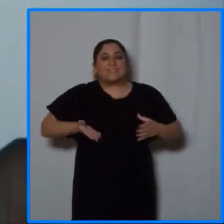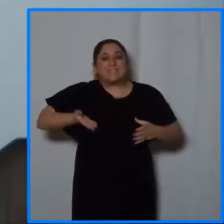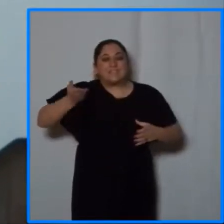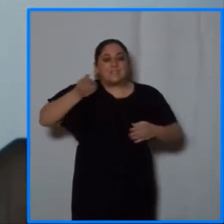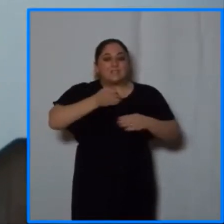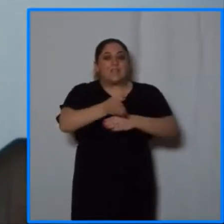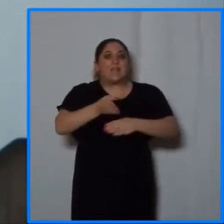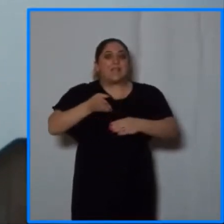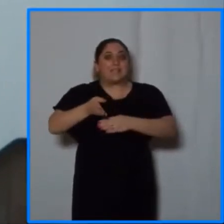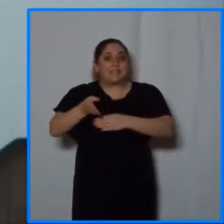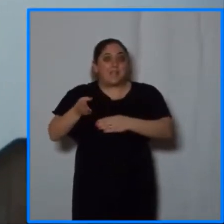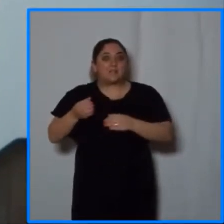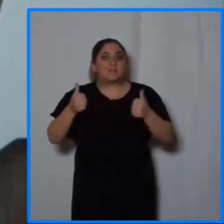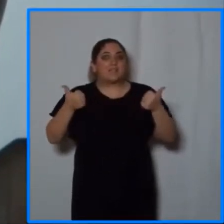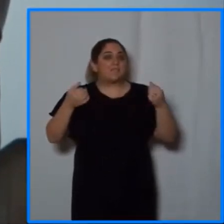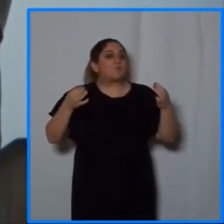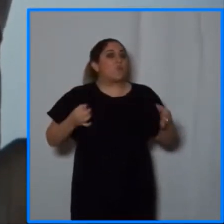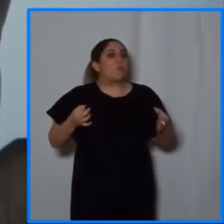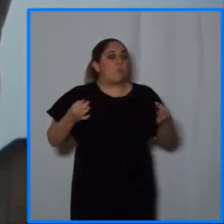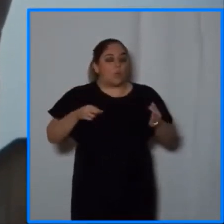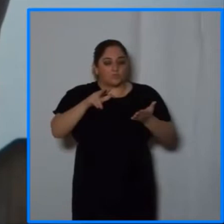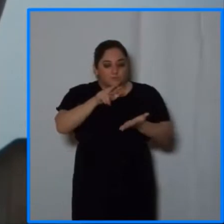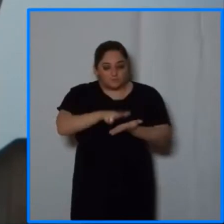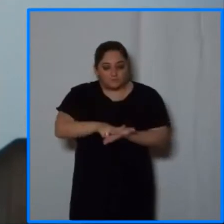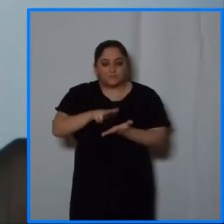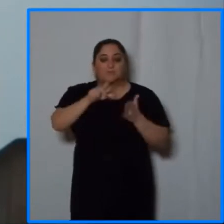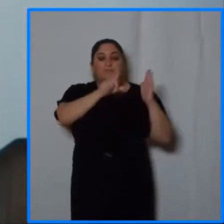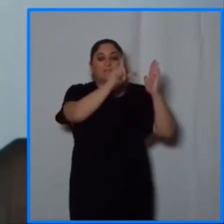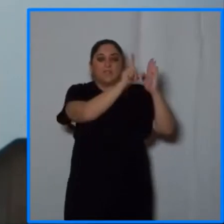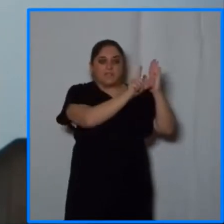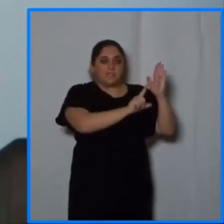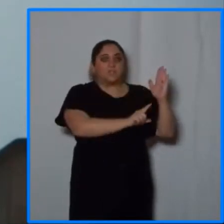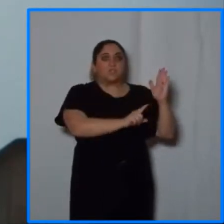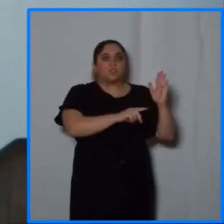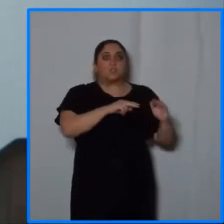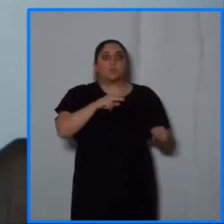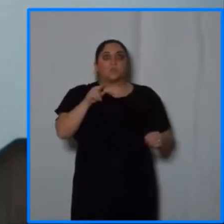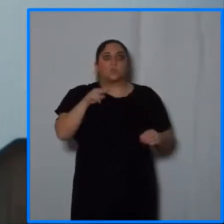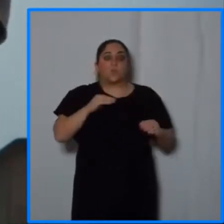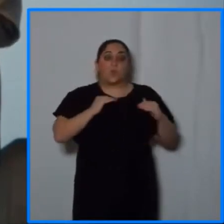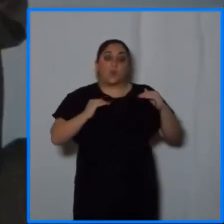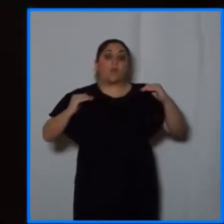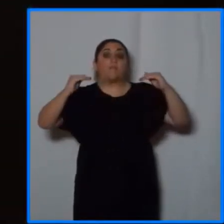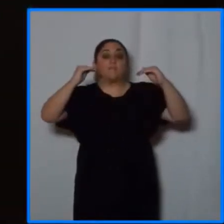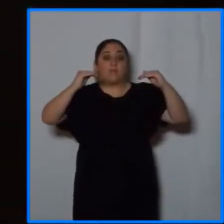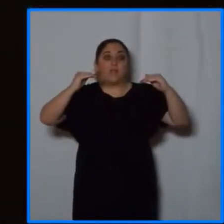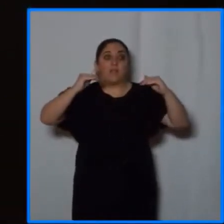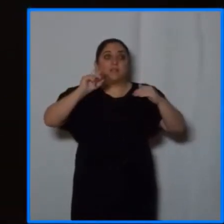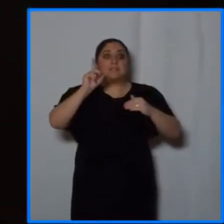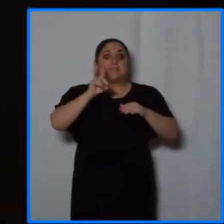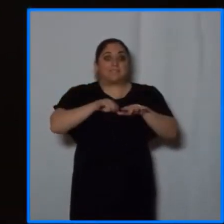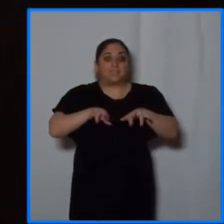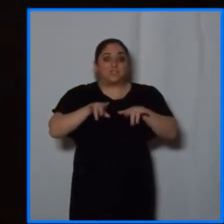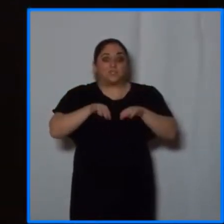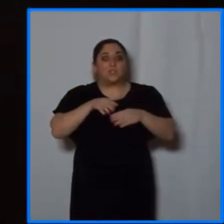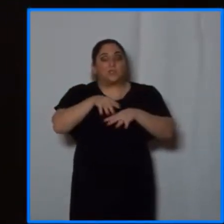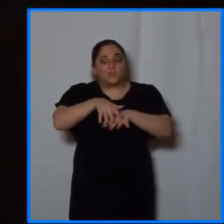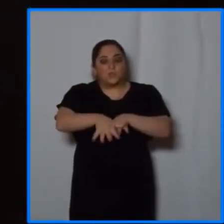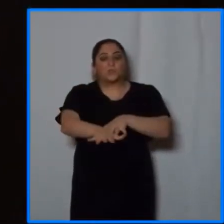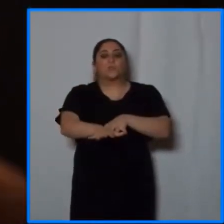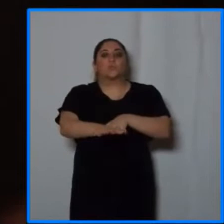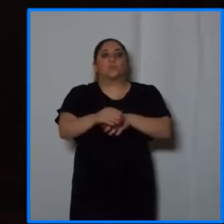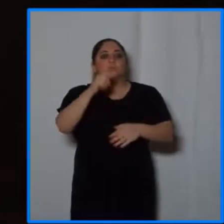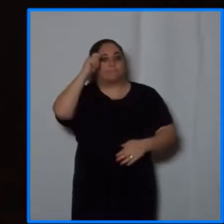accessibility maturity, become compliant and maintain a high level of digital inclusion that